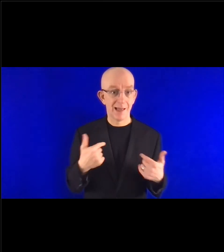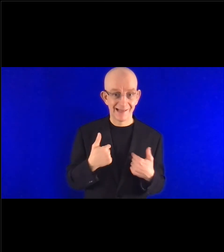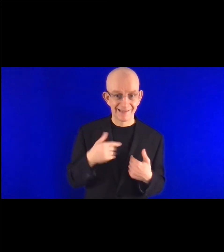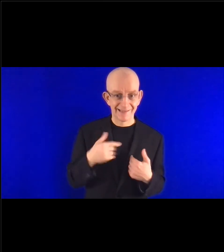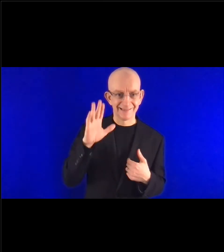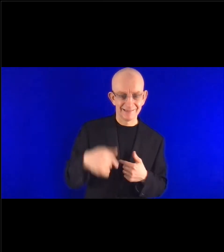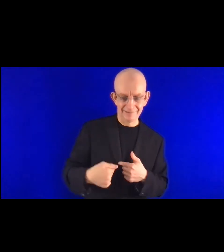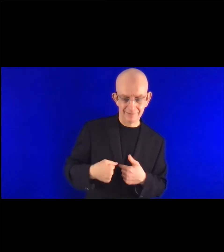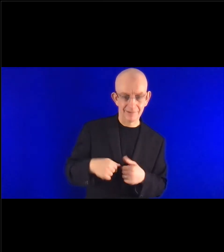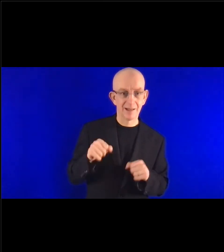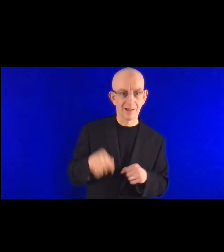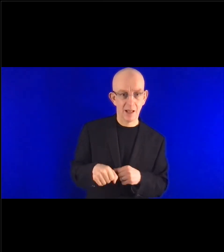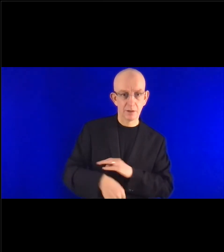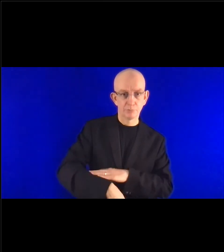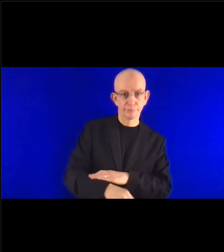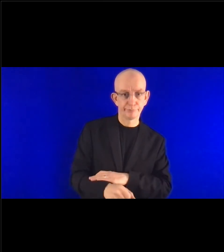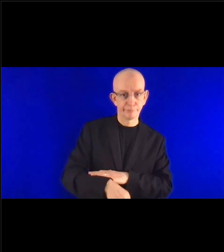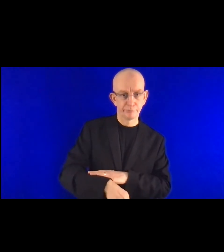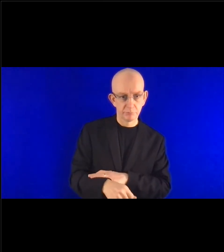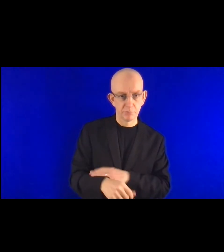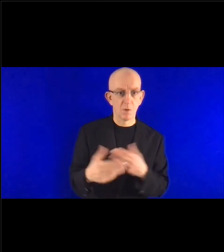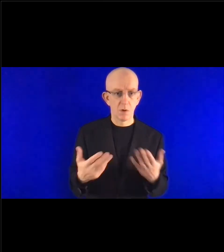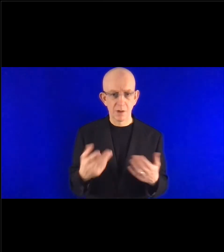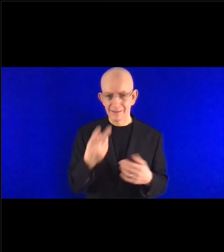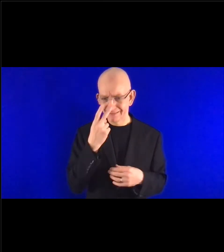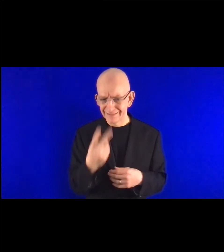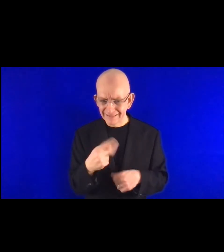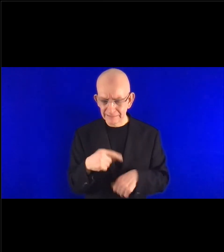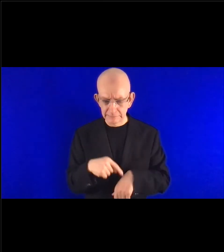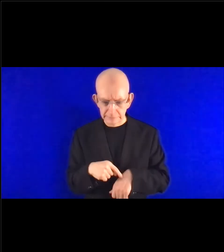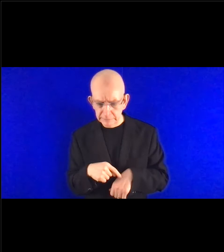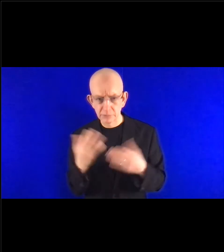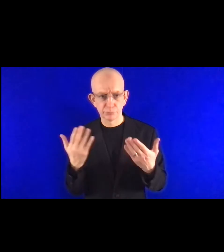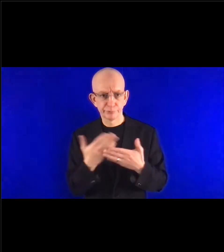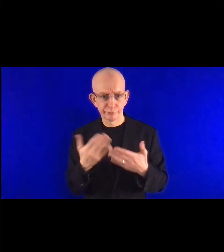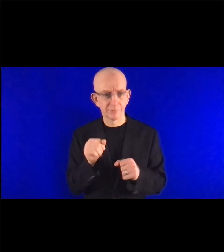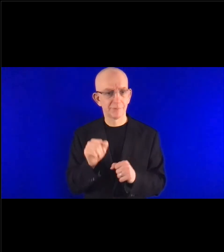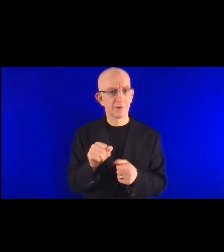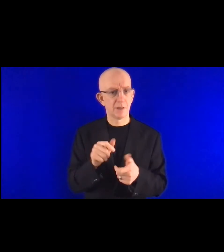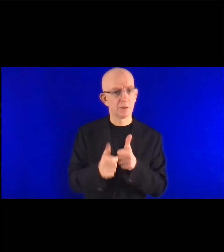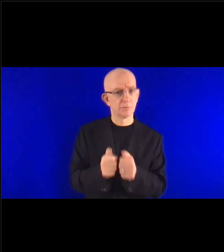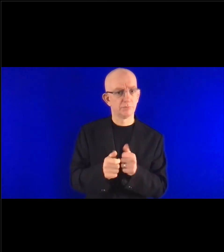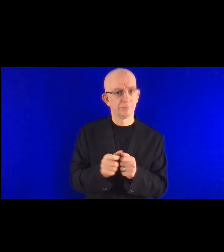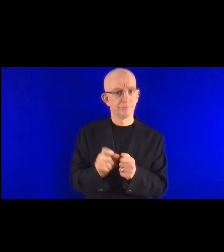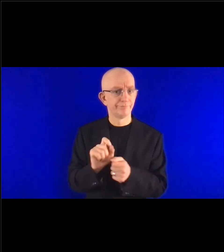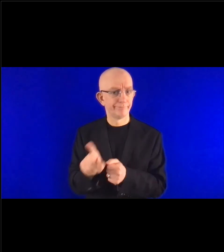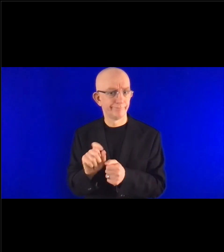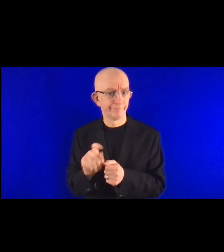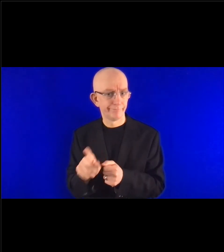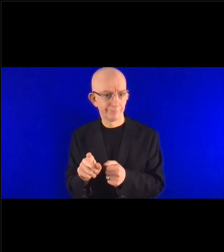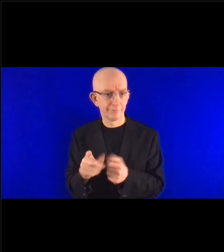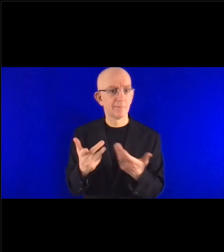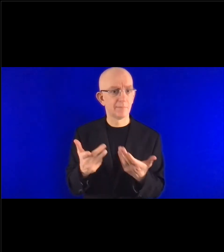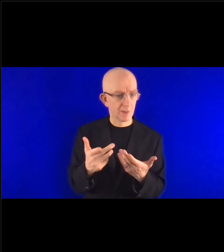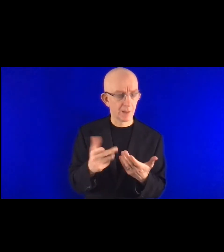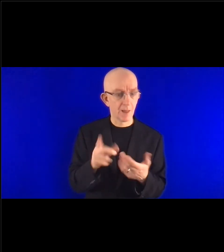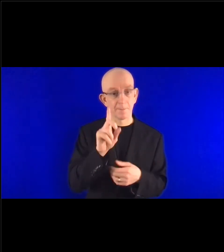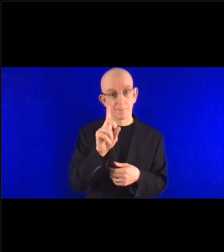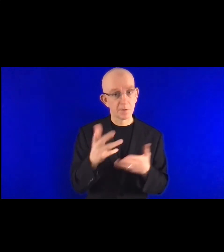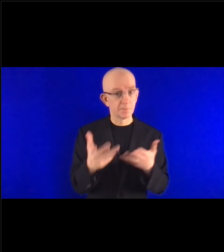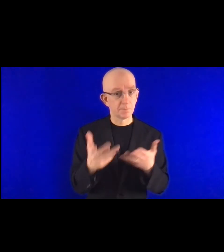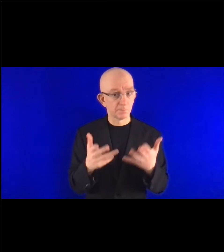pandemic stole from us. Has anyone stopped and realized that we, people with disabilities, are sacrificing,